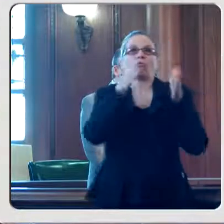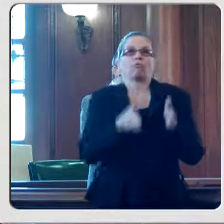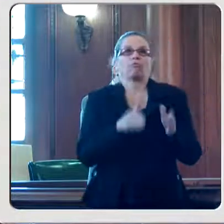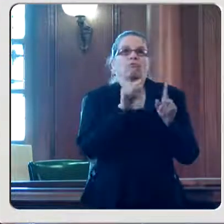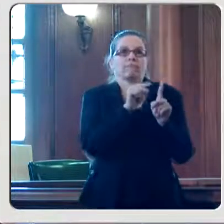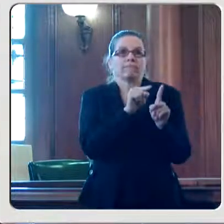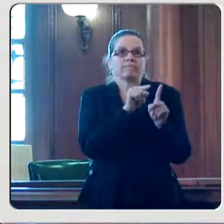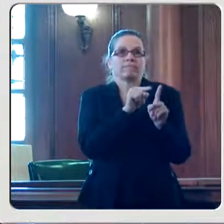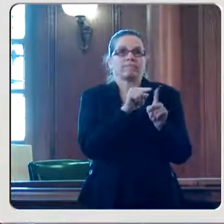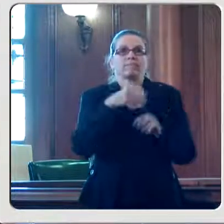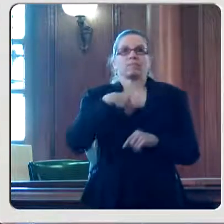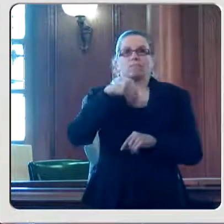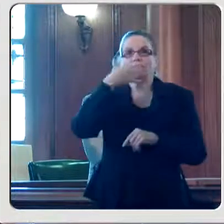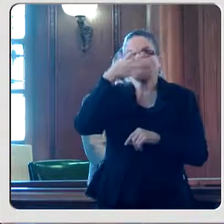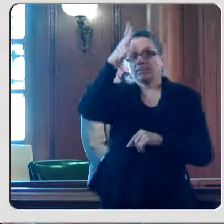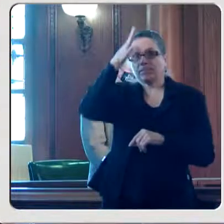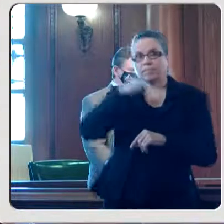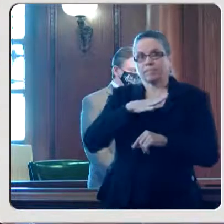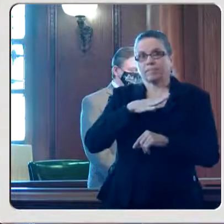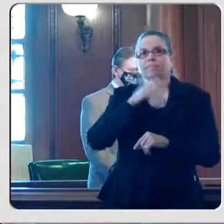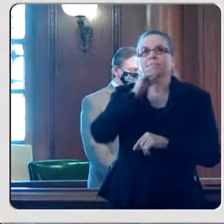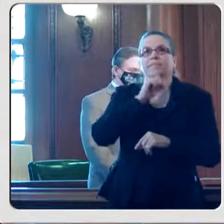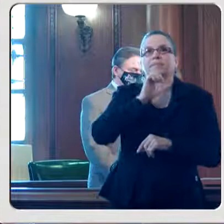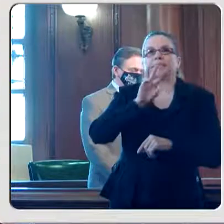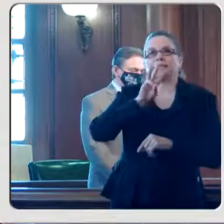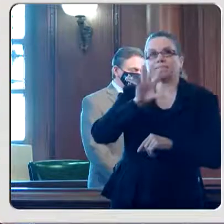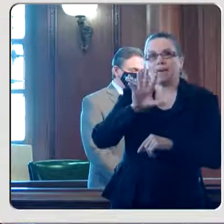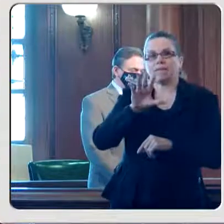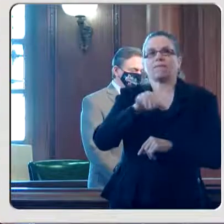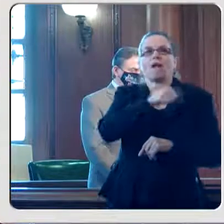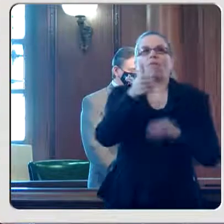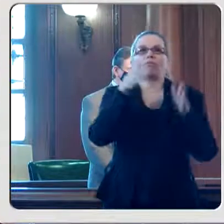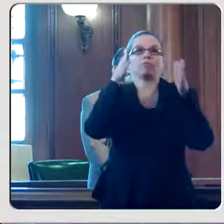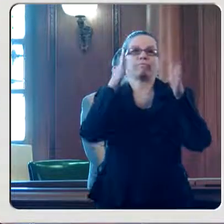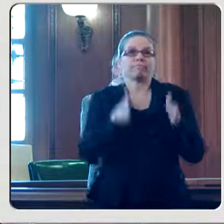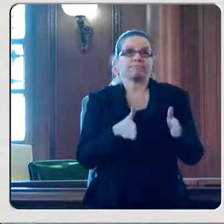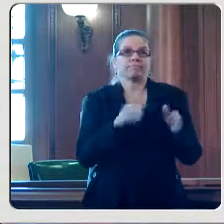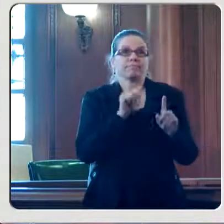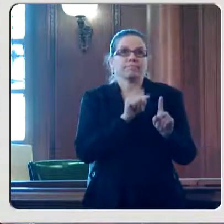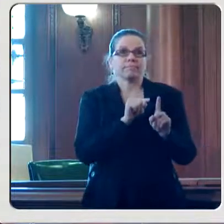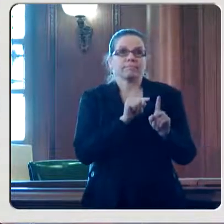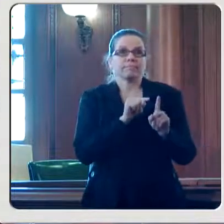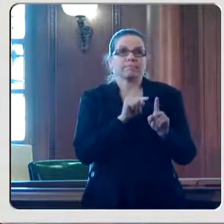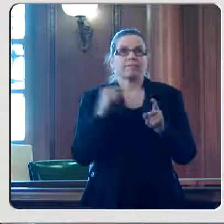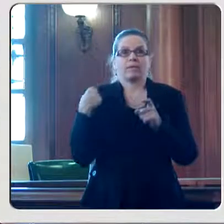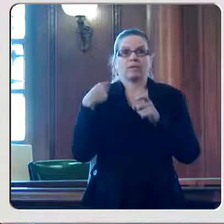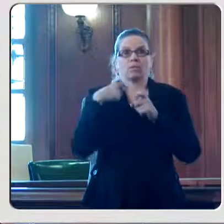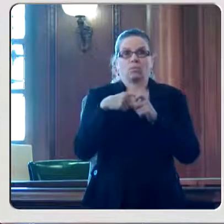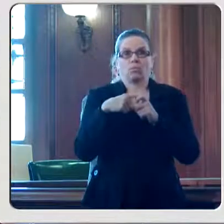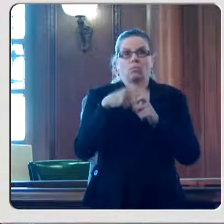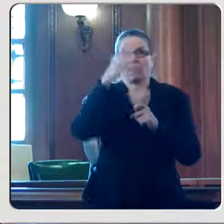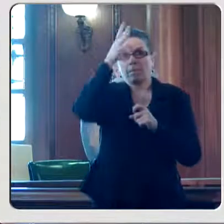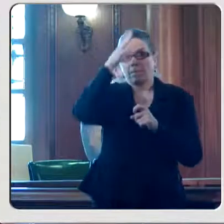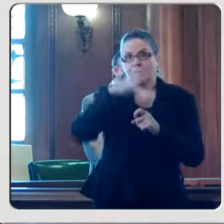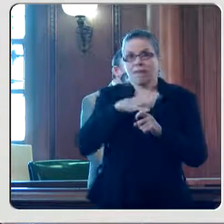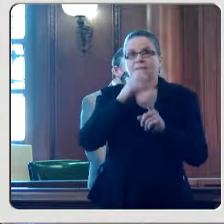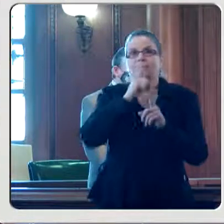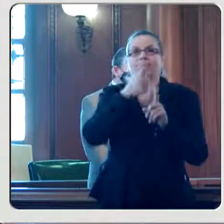75-year-old white male, an 80-year-old Hispanic male,